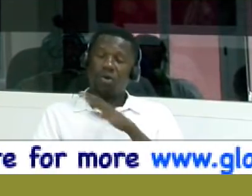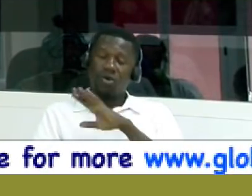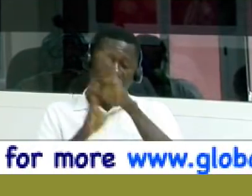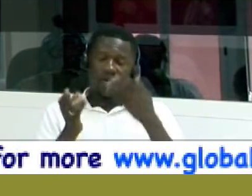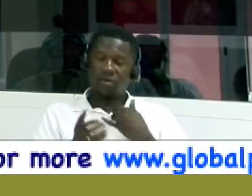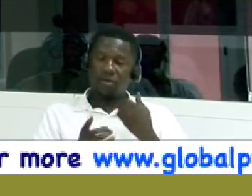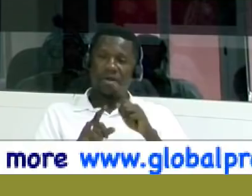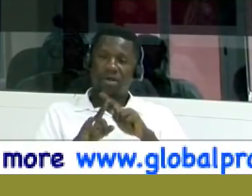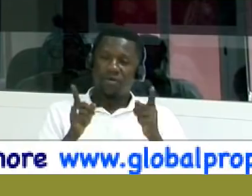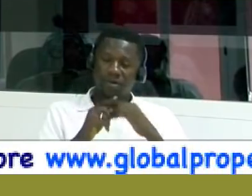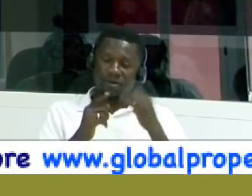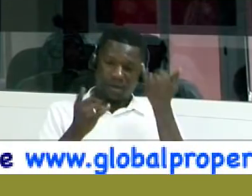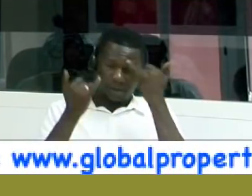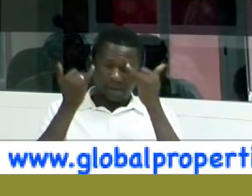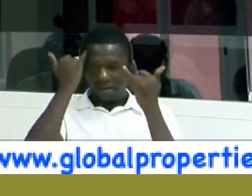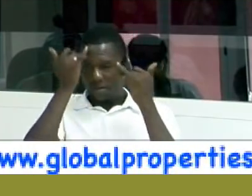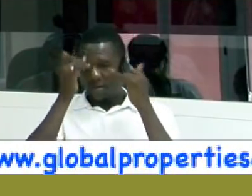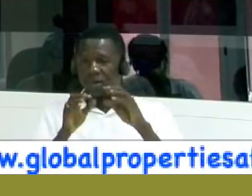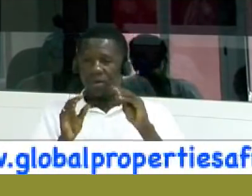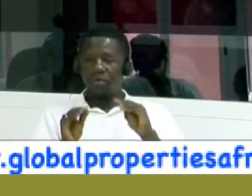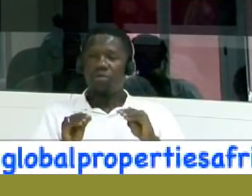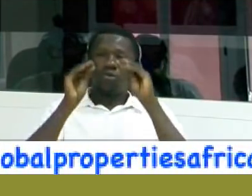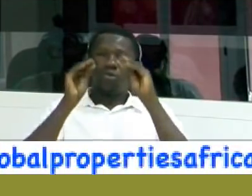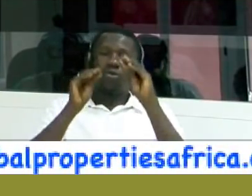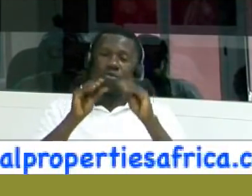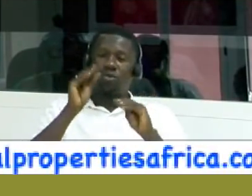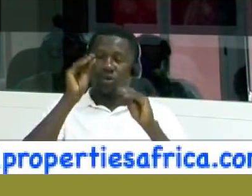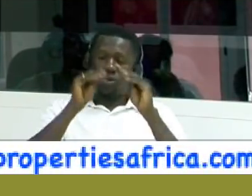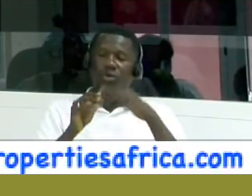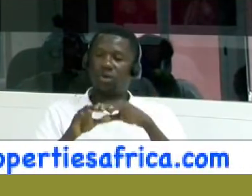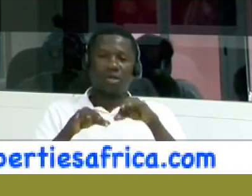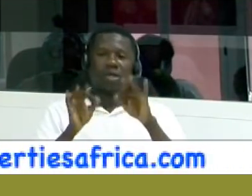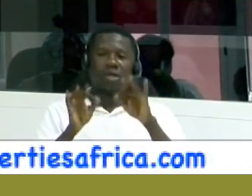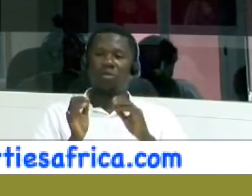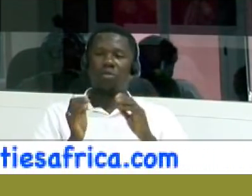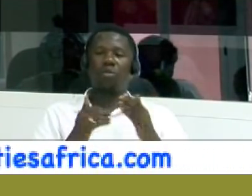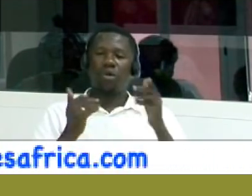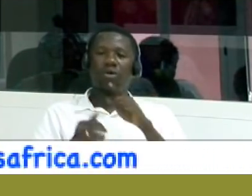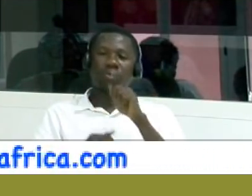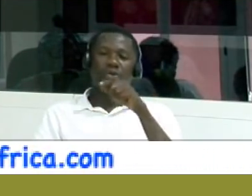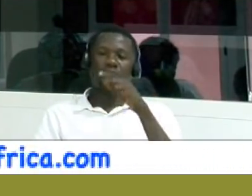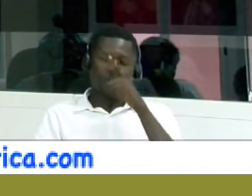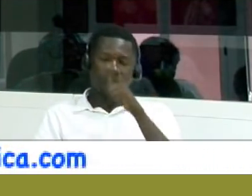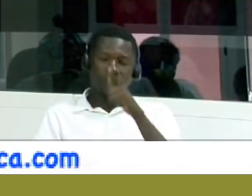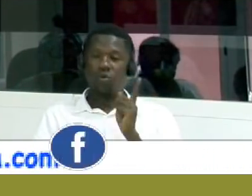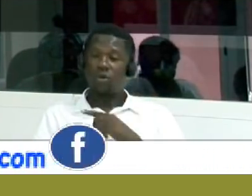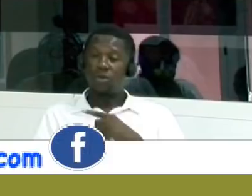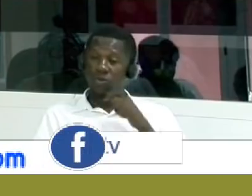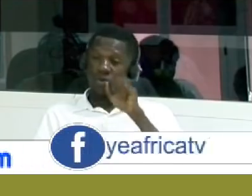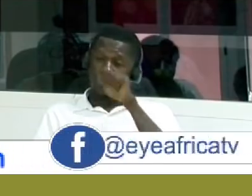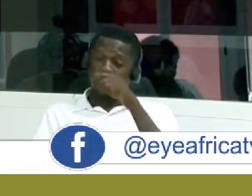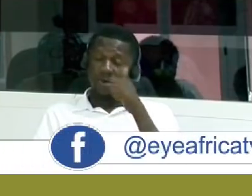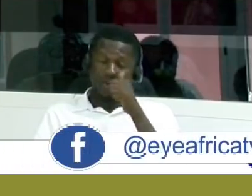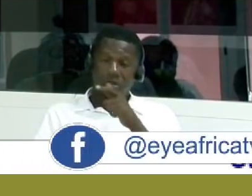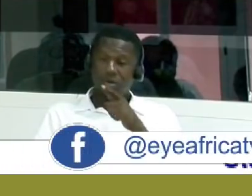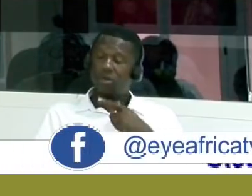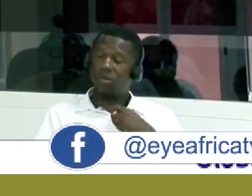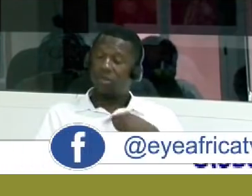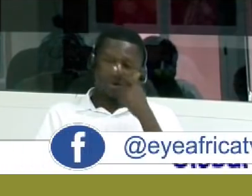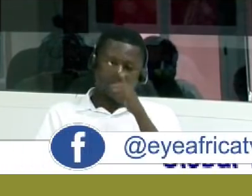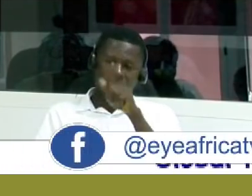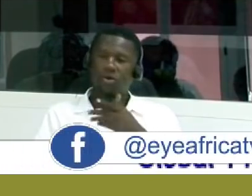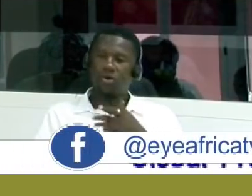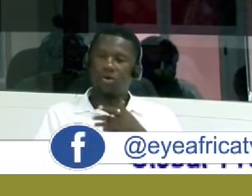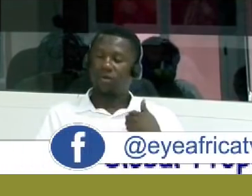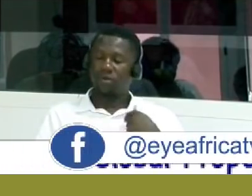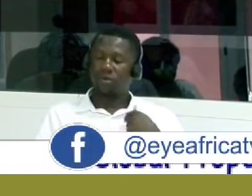ideas. Promotion, you cannot take more than your luck. What is your luck? It's your luck, as far as I'm concerned. But if